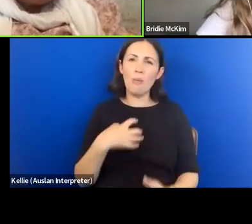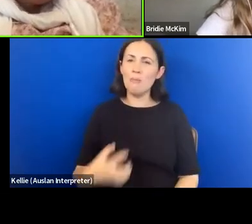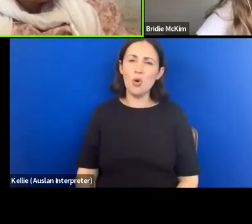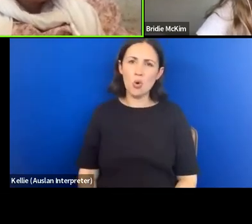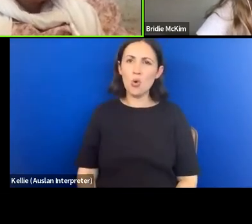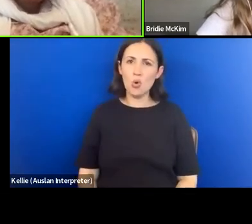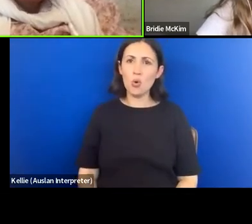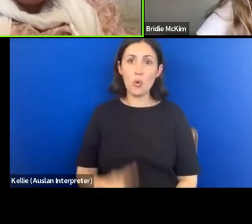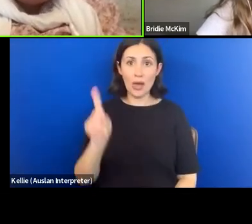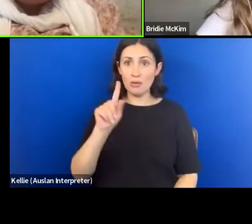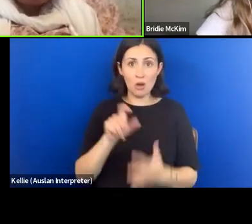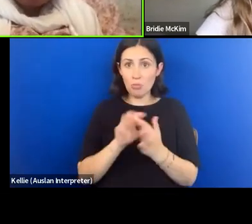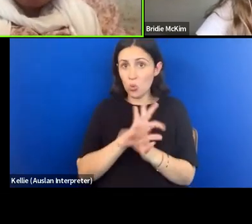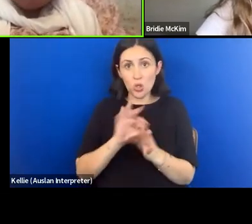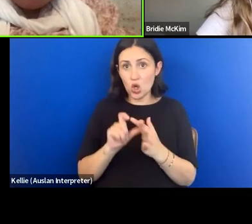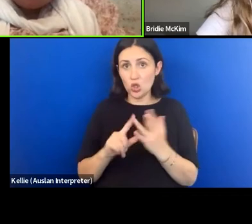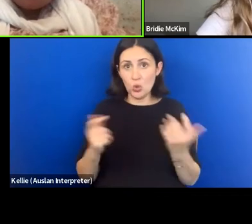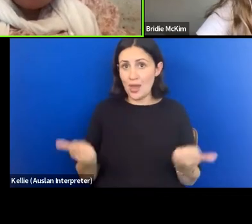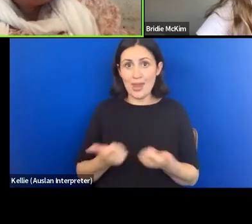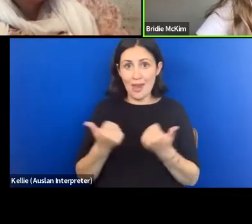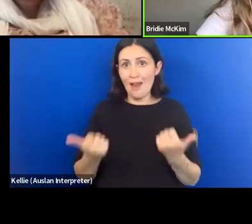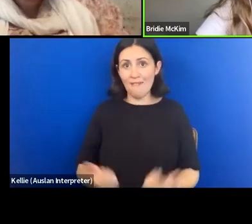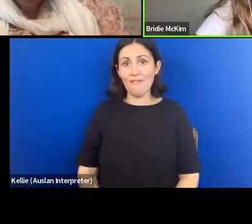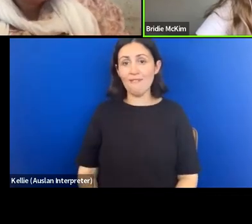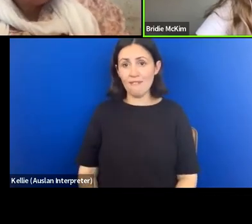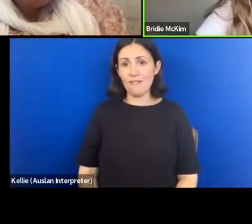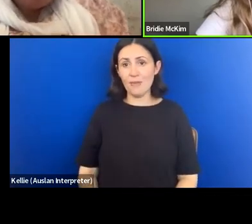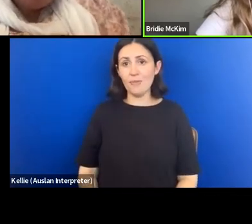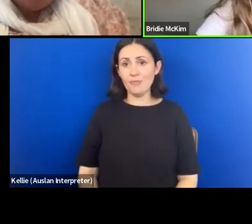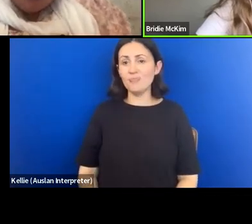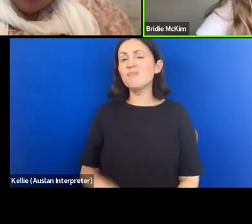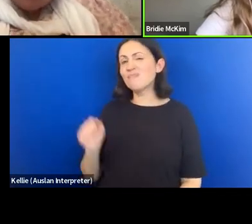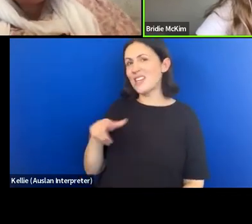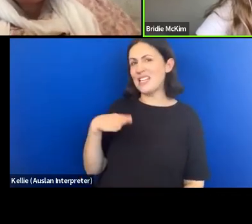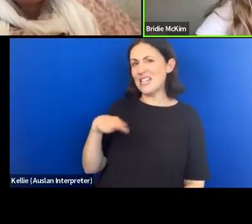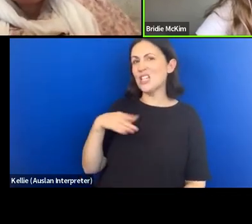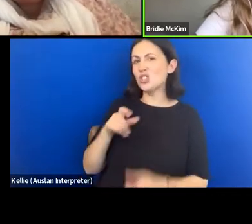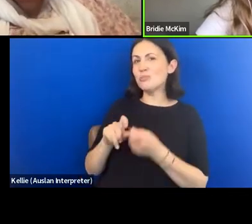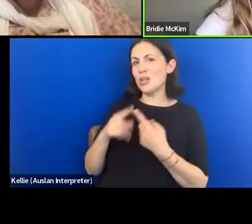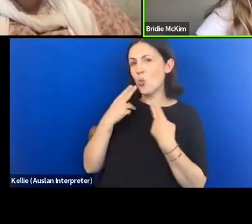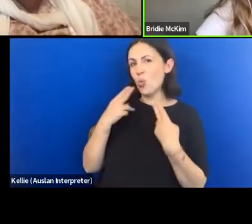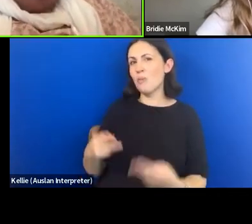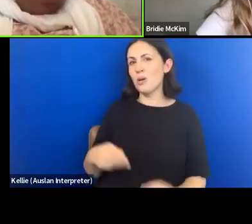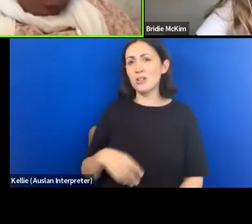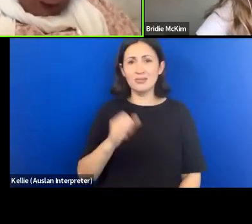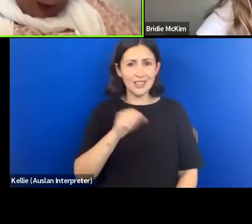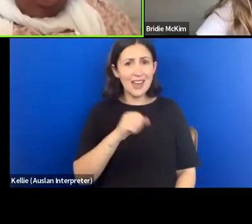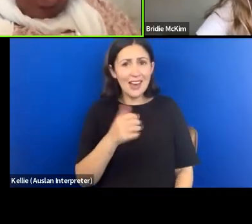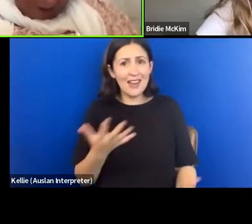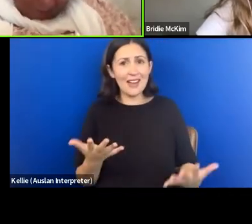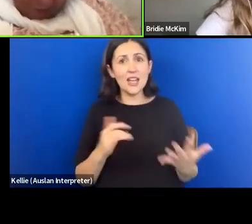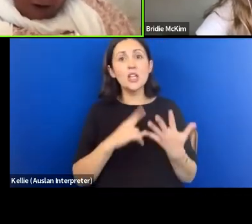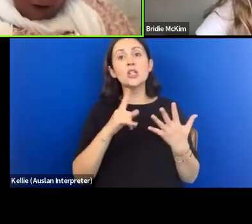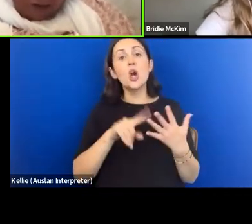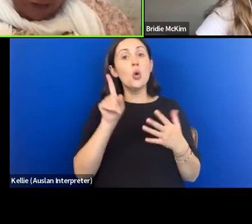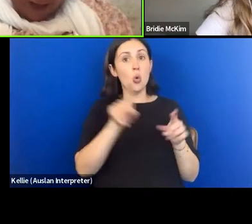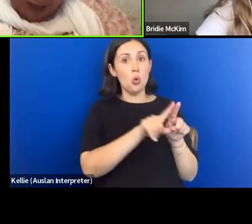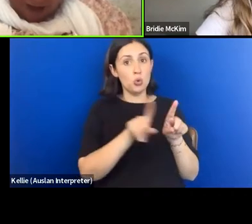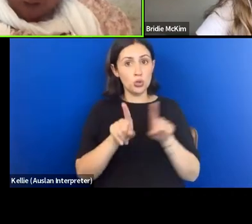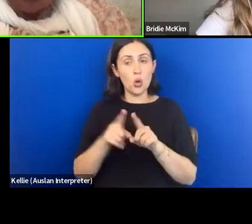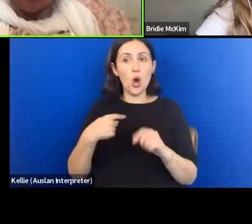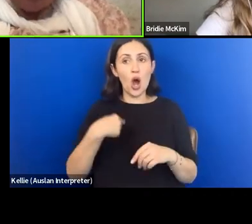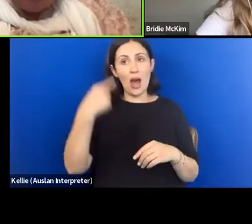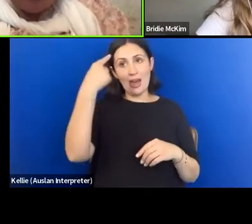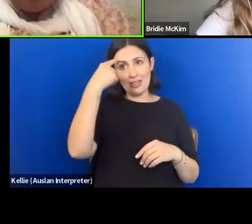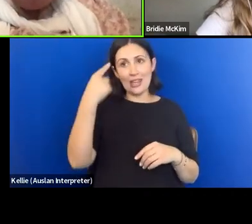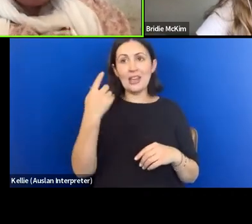just normalized more, yeah, I think. The norm, the standard. Absolutely. And then I think there are